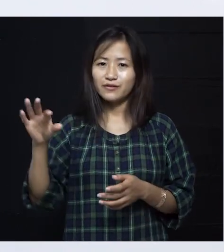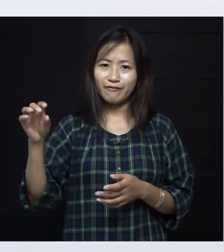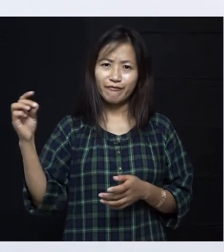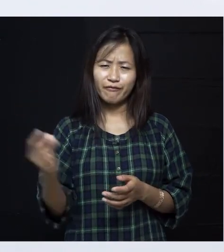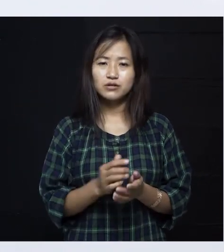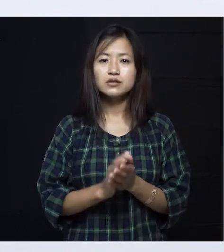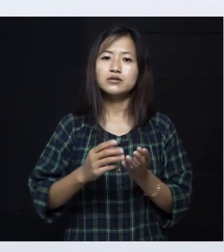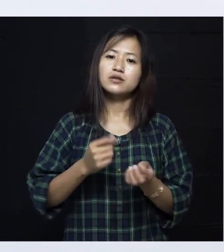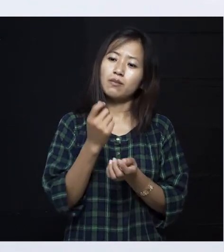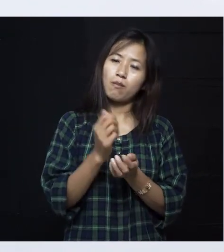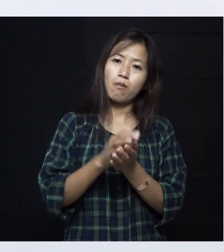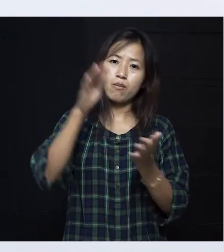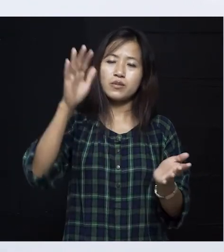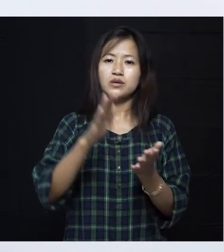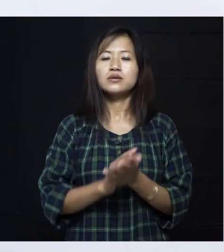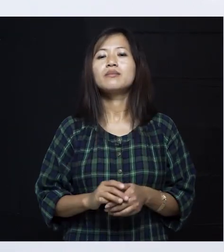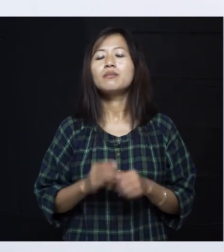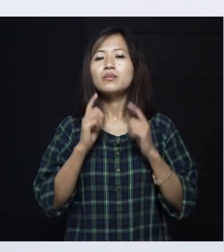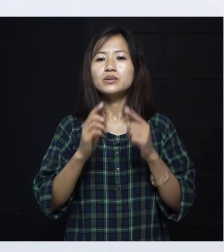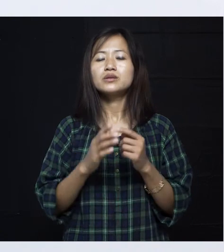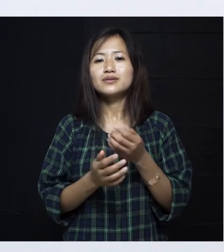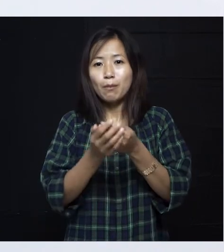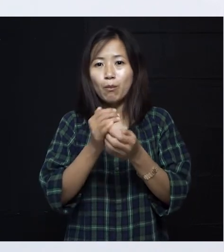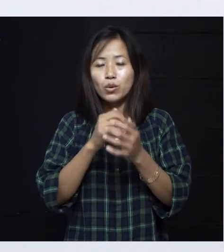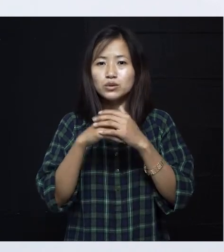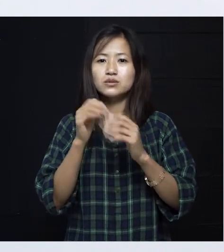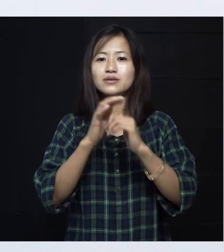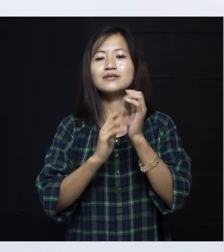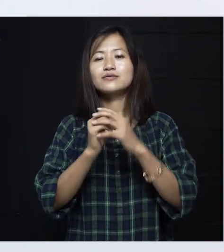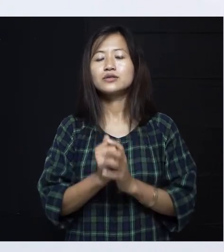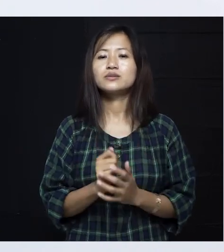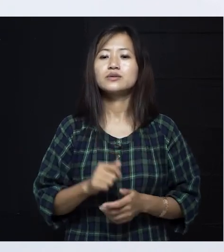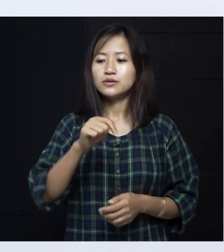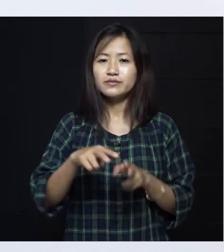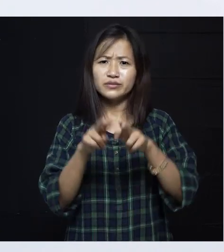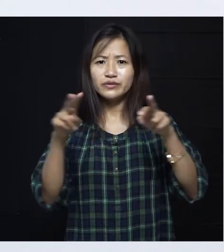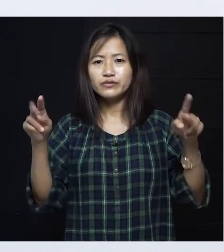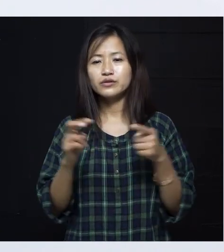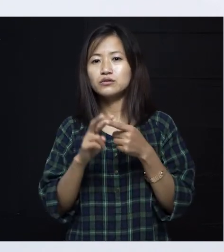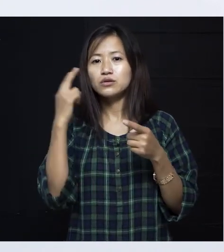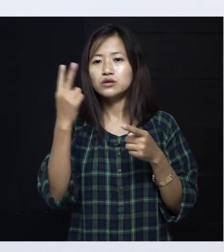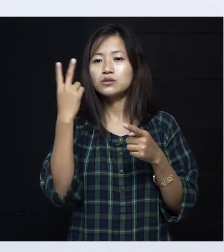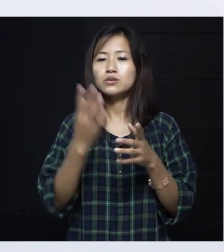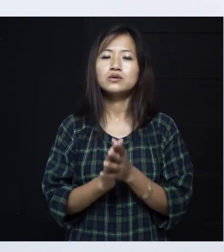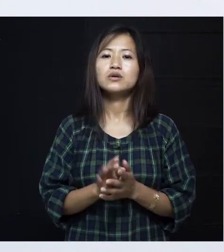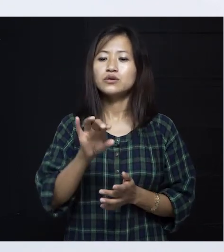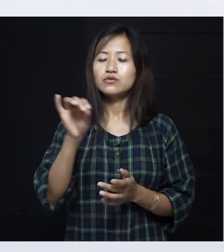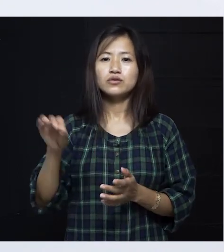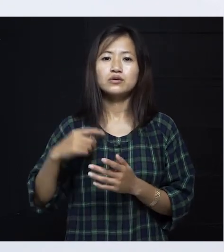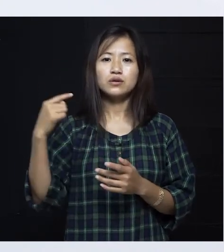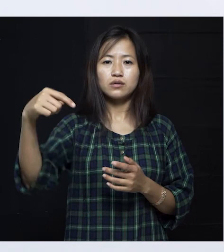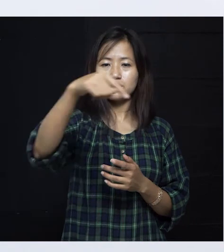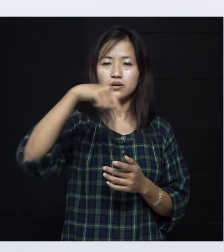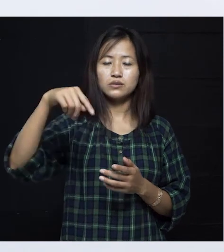costliest, but then the most comfortable, so to say. So these are the different transportation, okay, that we find around